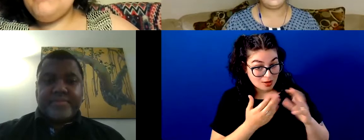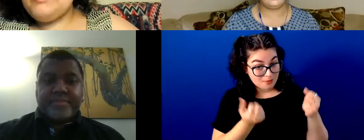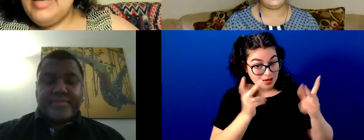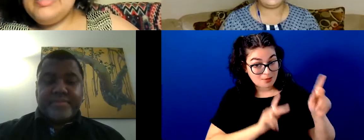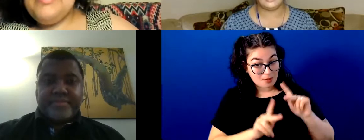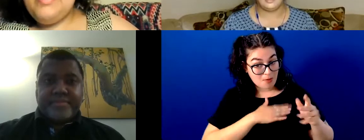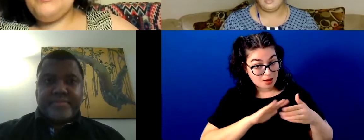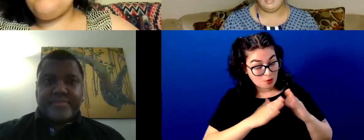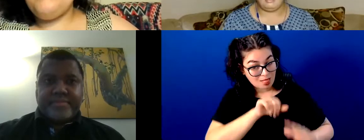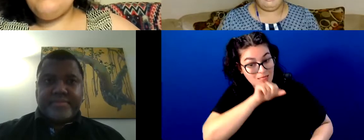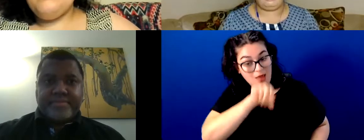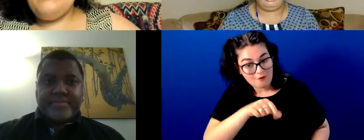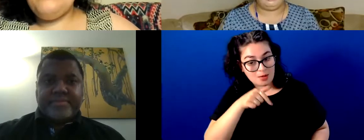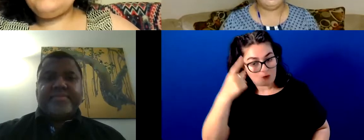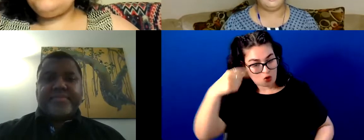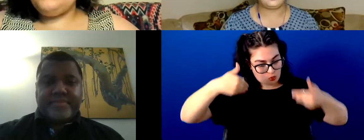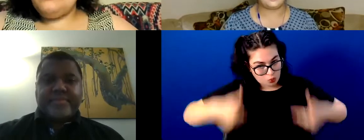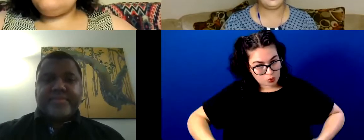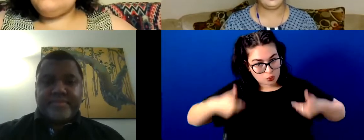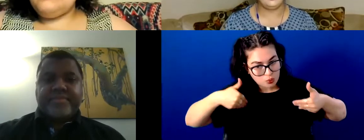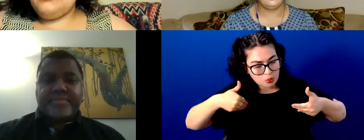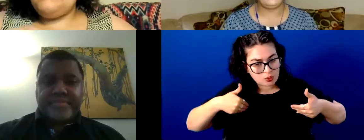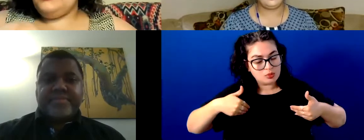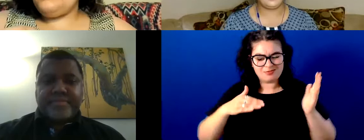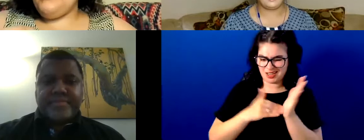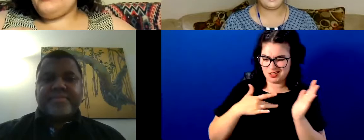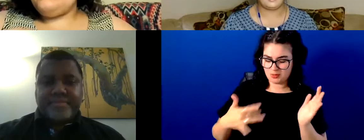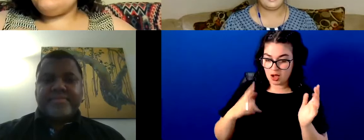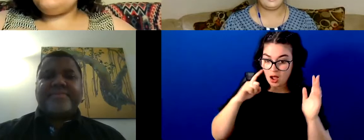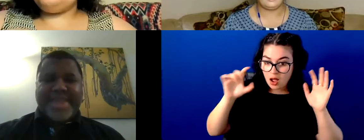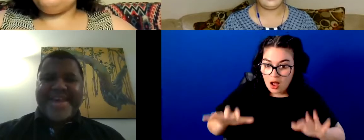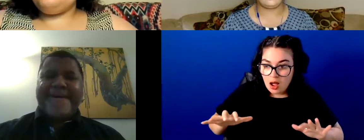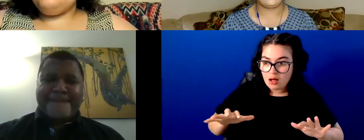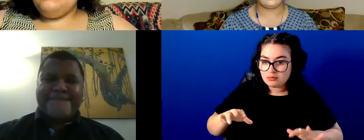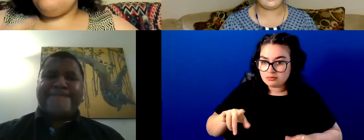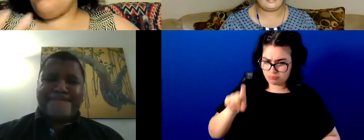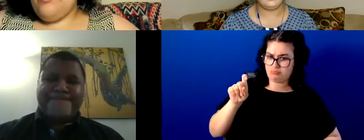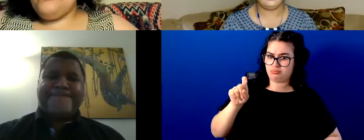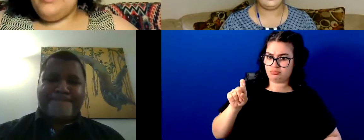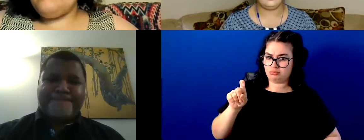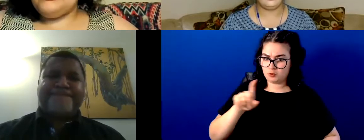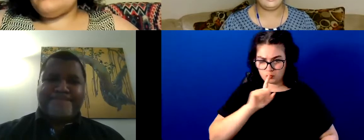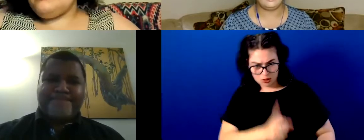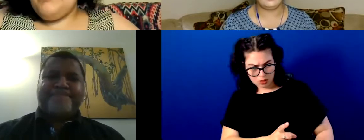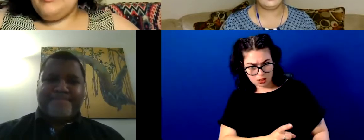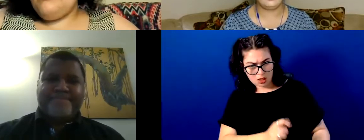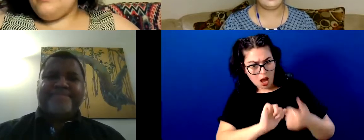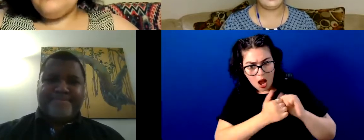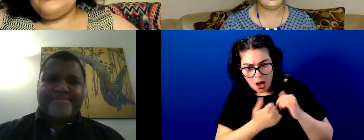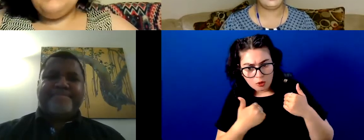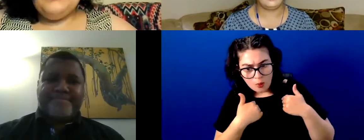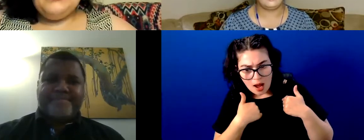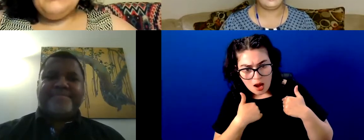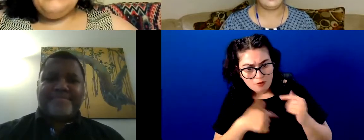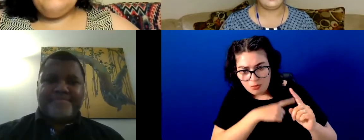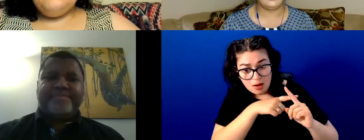love me for exactly who I am. And they always seem shocked and like taken back that how could we have such a loving,